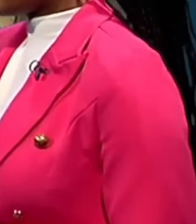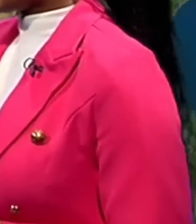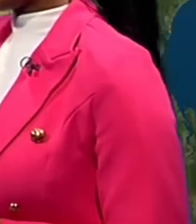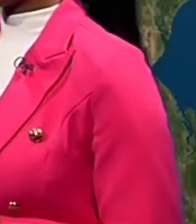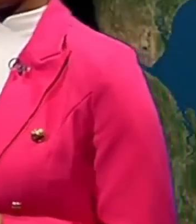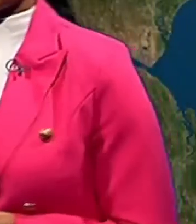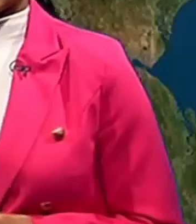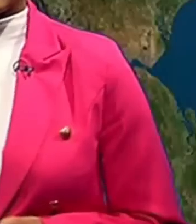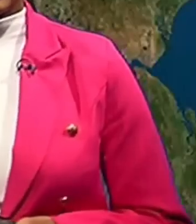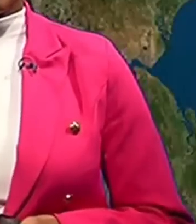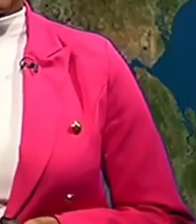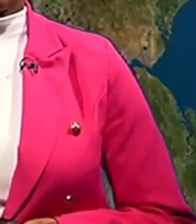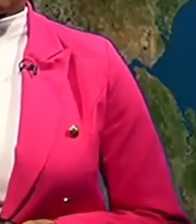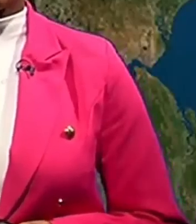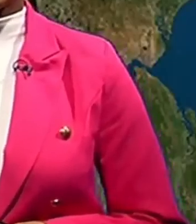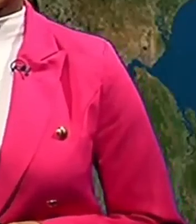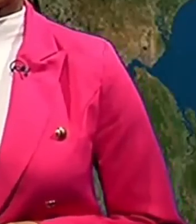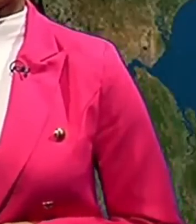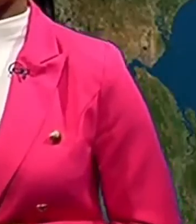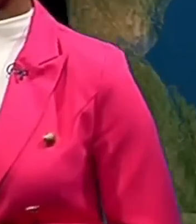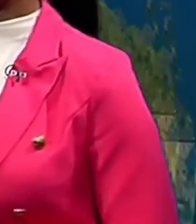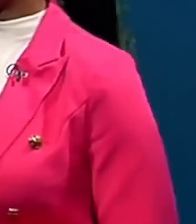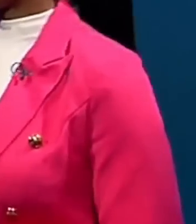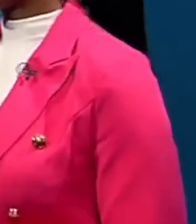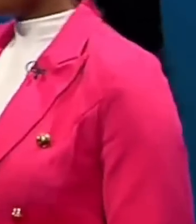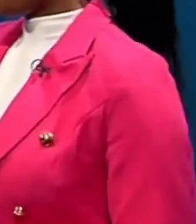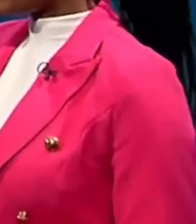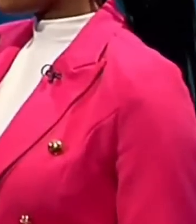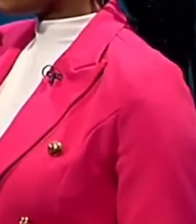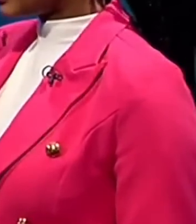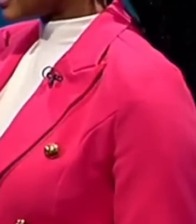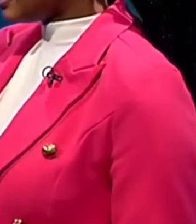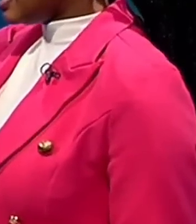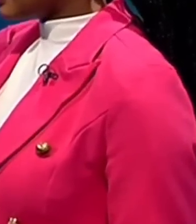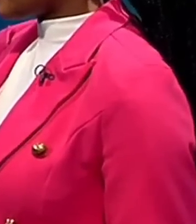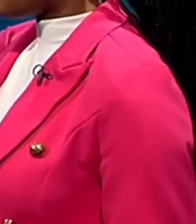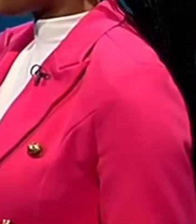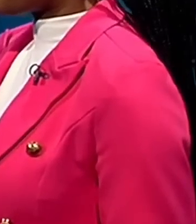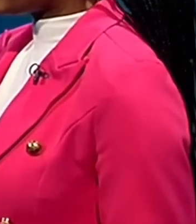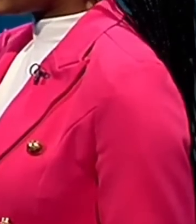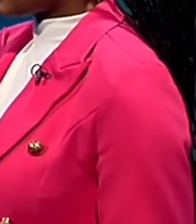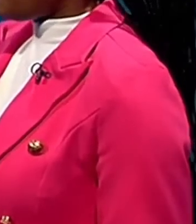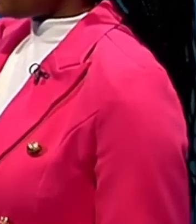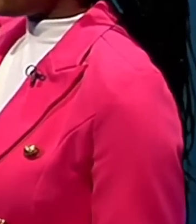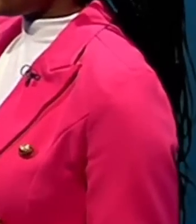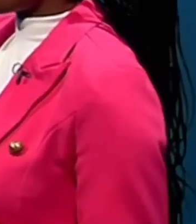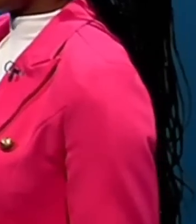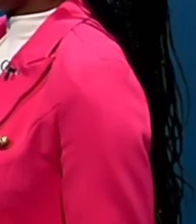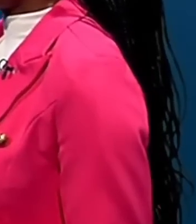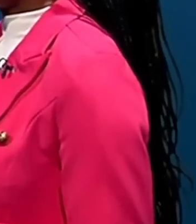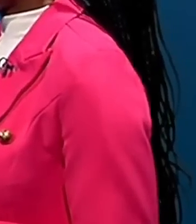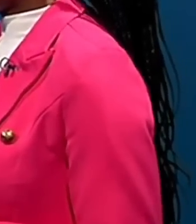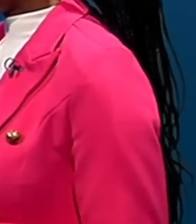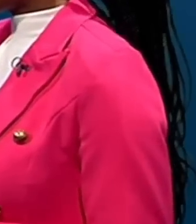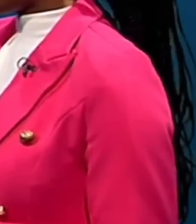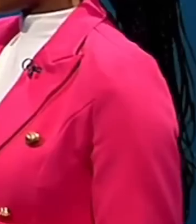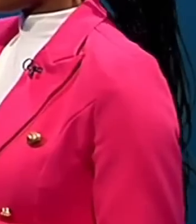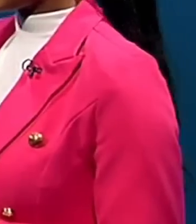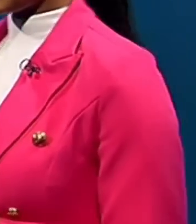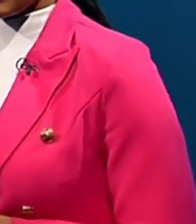re bela Carolina ka digata di le 2 go ya go di le 10 mo Thapameng KwaZulu-Natal le teng mo provinceng go lebega go apogile